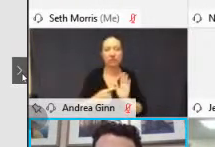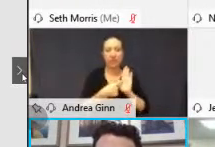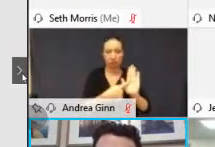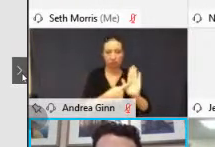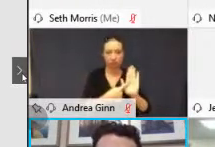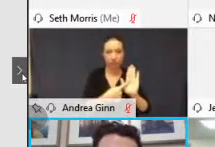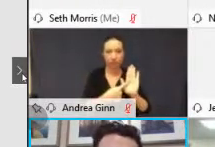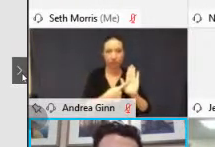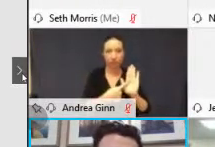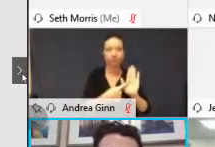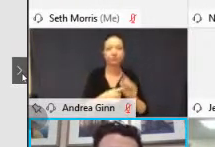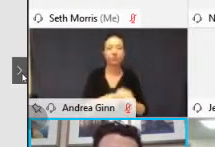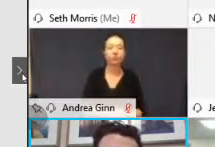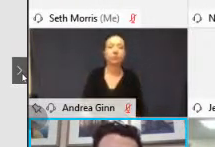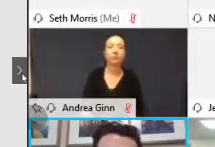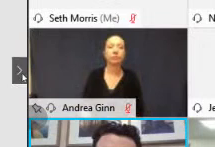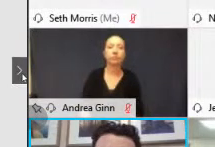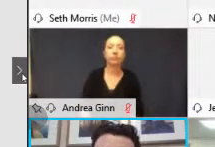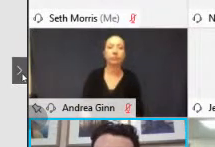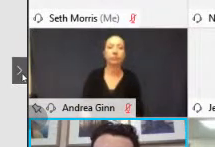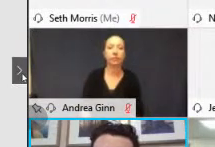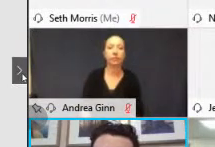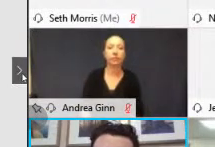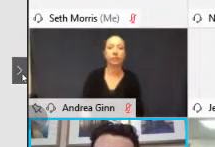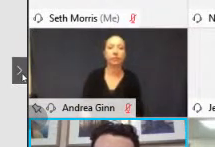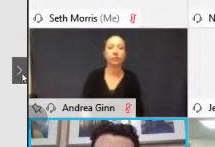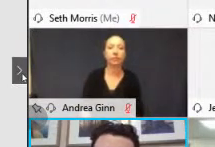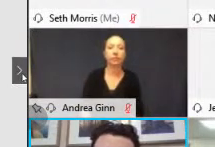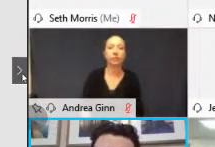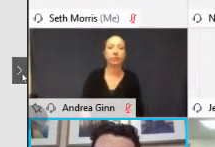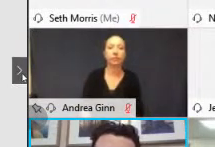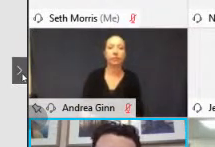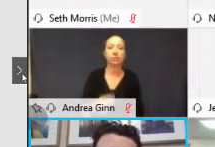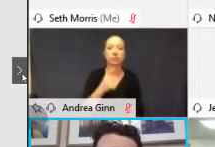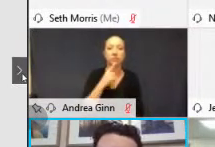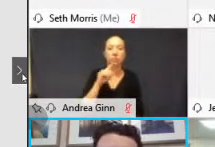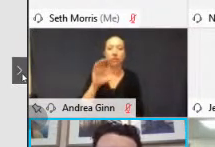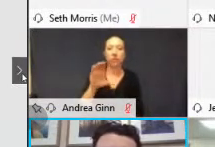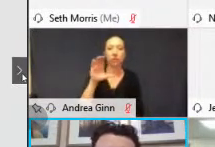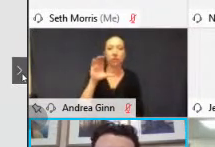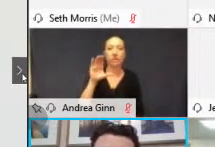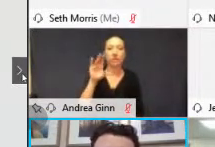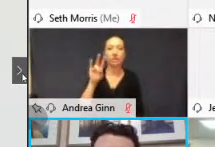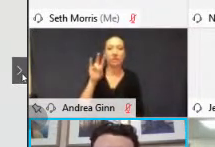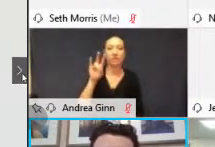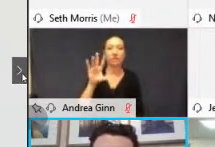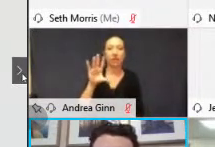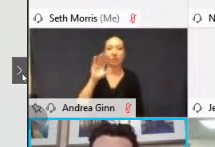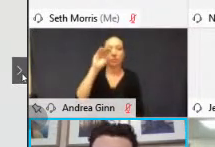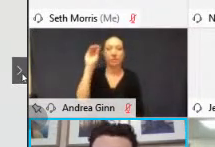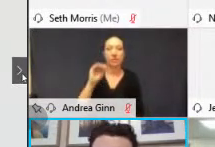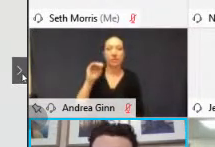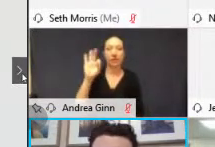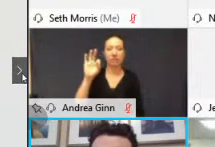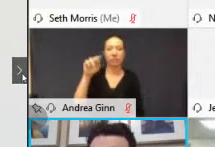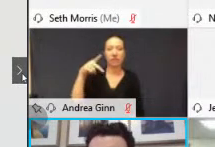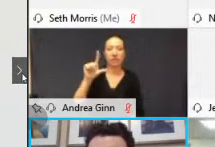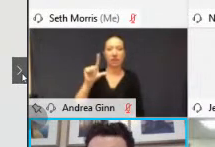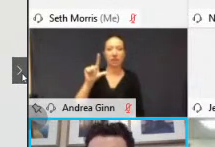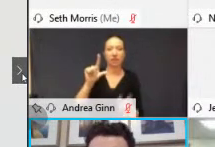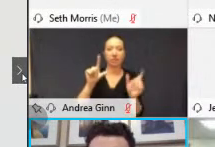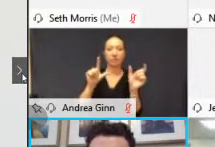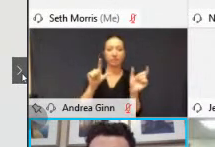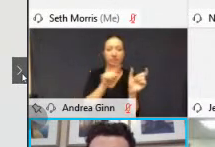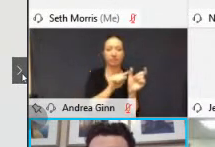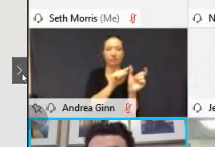at the row that's for 175% FPL, for a two-person household, what